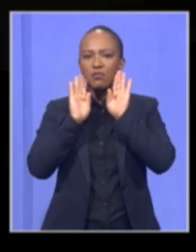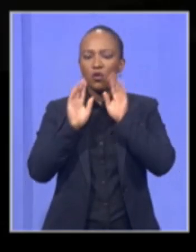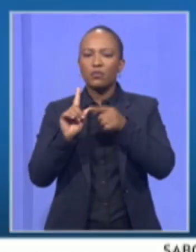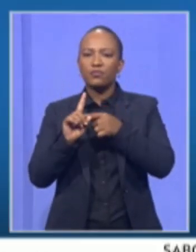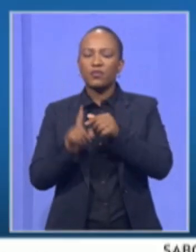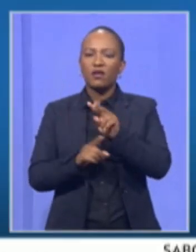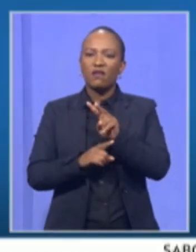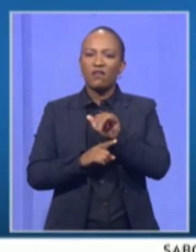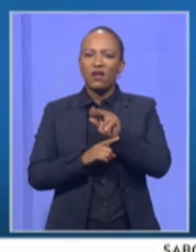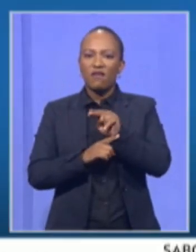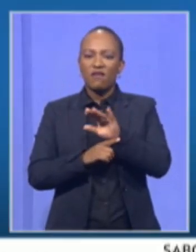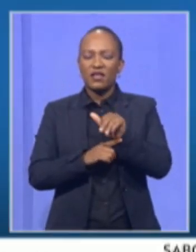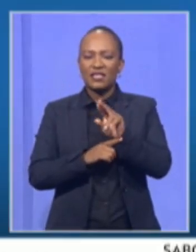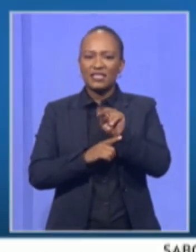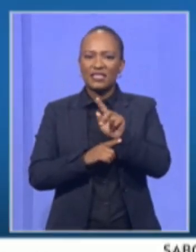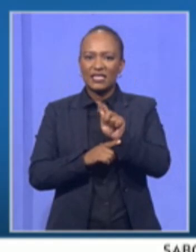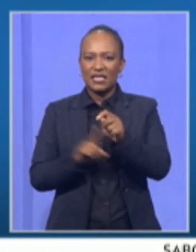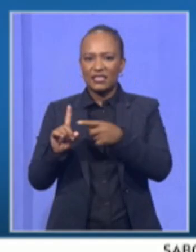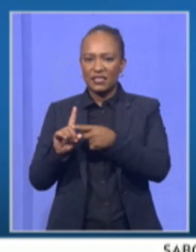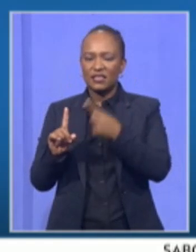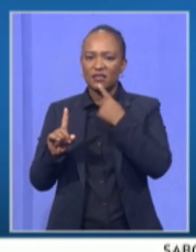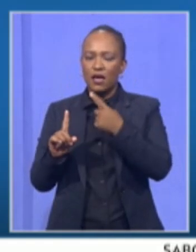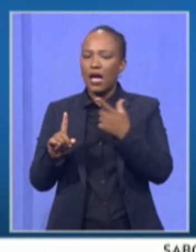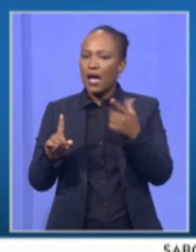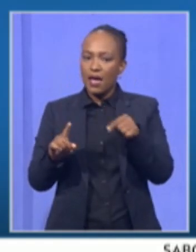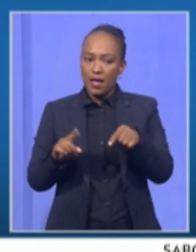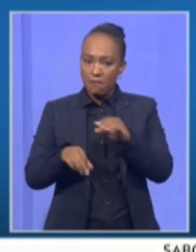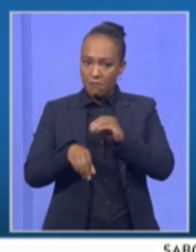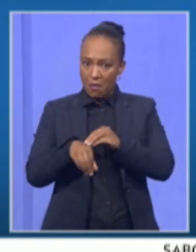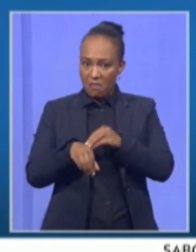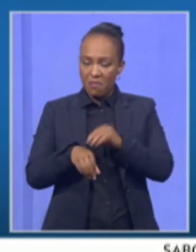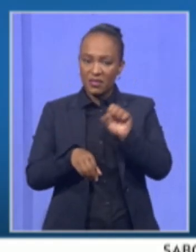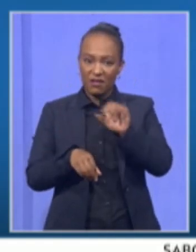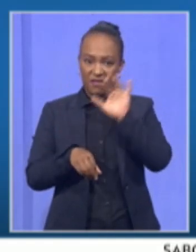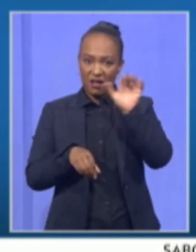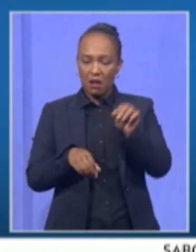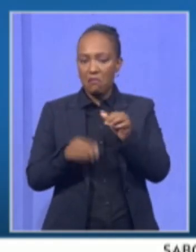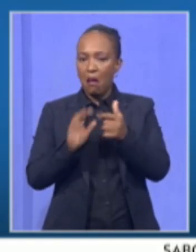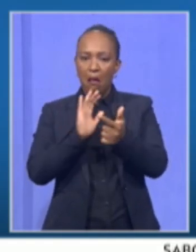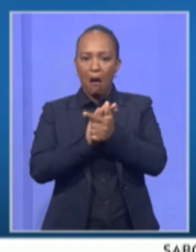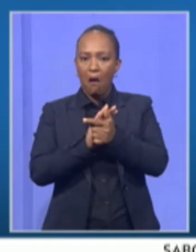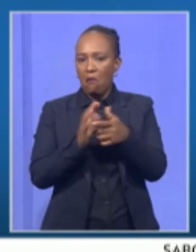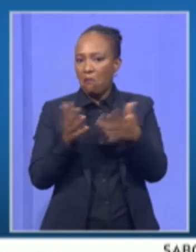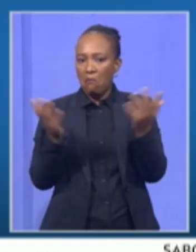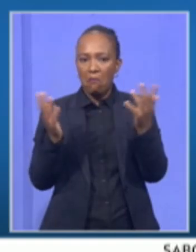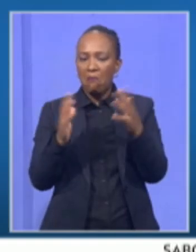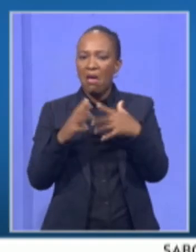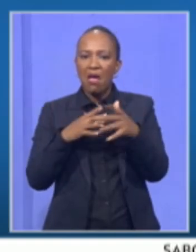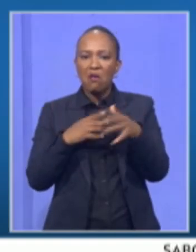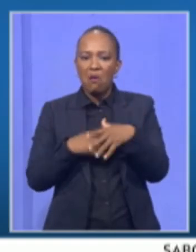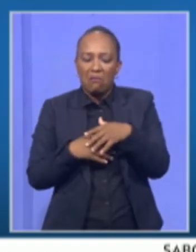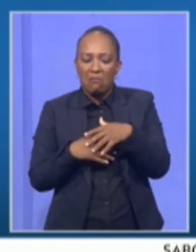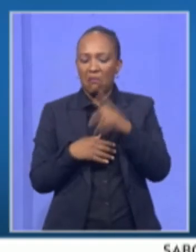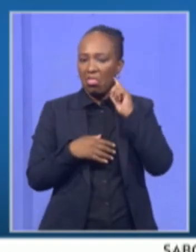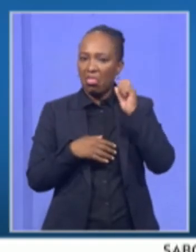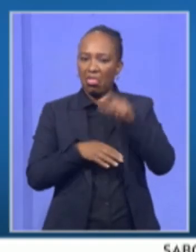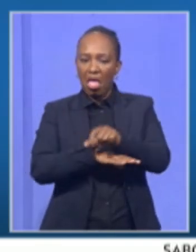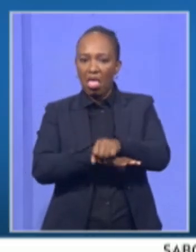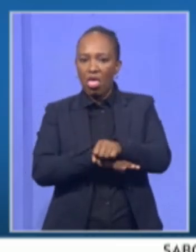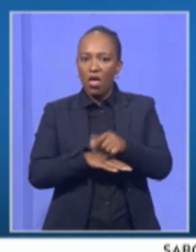Chokwe gore bothata ka Afrika Borwa ga rena molao, motho yo mongwe le yo mongwe o dira ka go rata le bahu ga ba sa